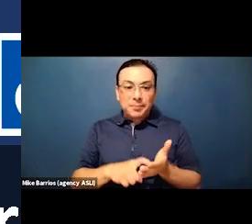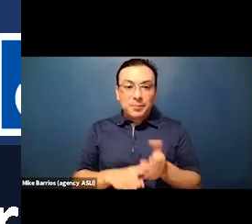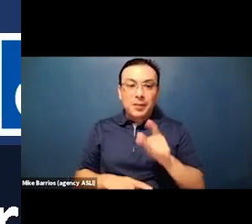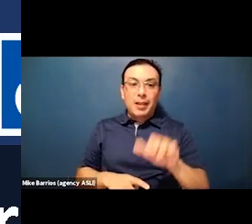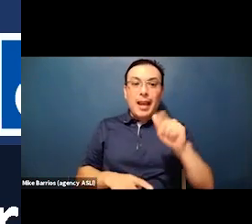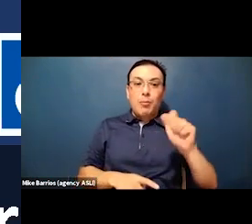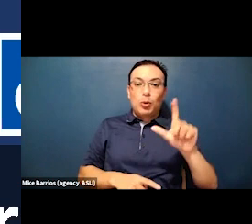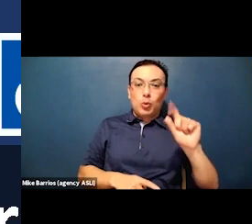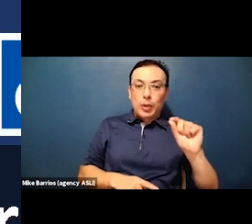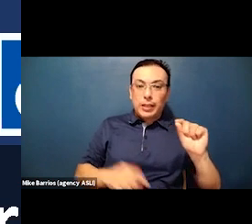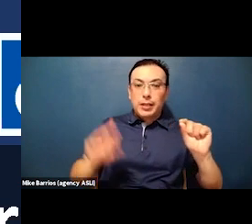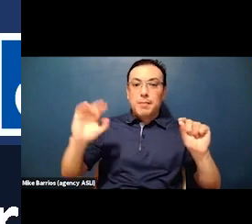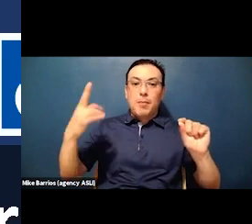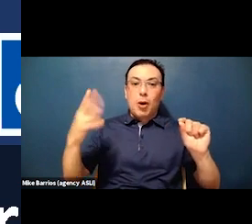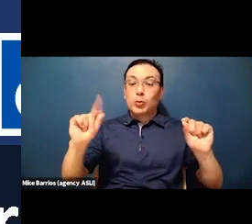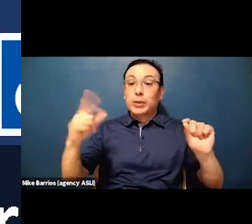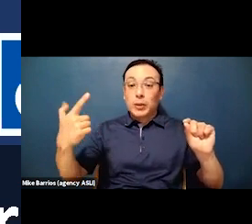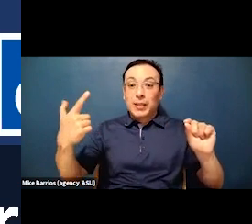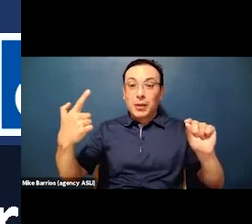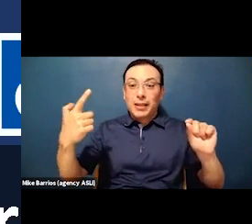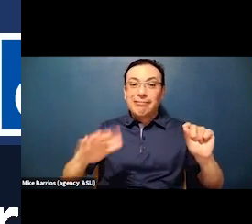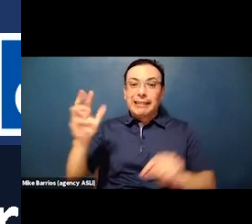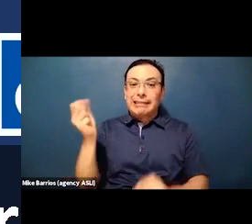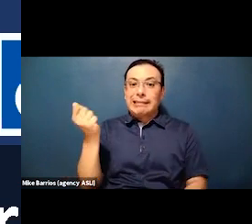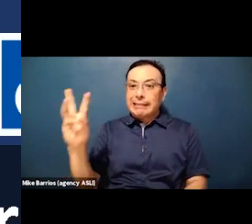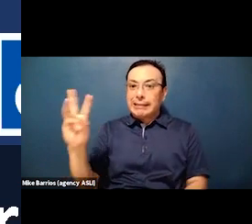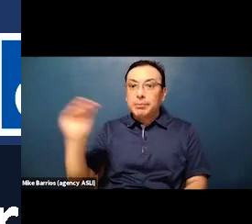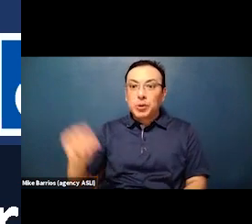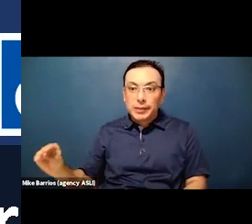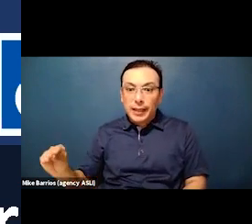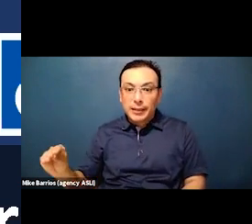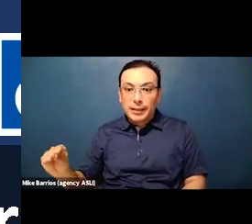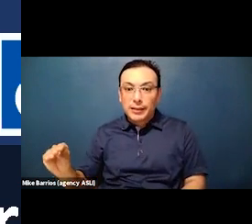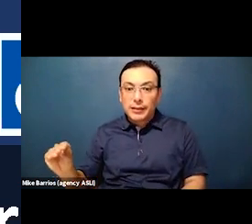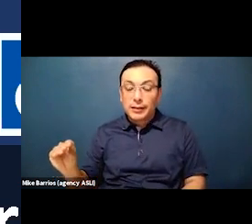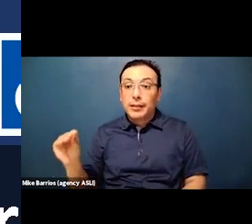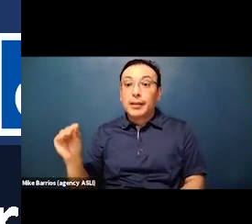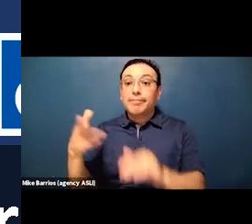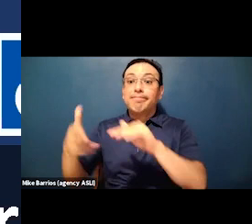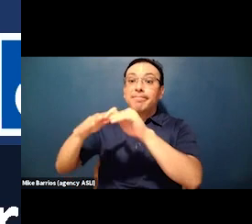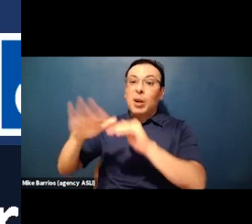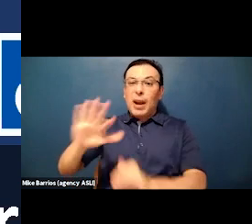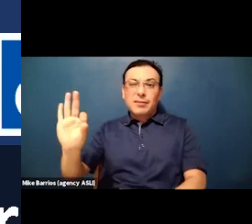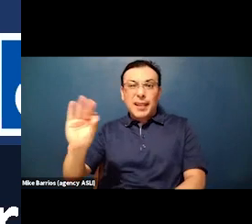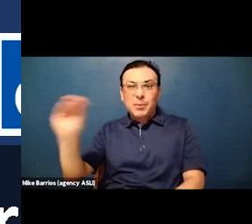came in at about 16%, and that's an increase of about 9% from the previous year.